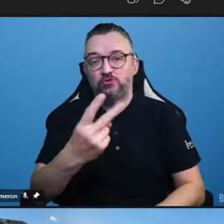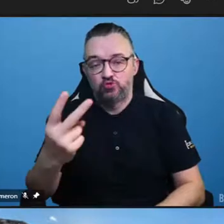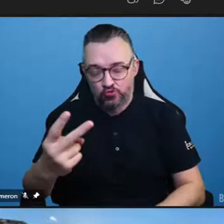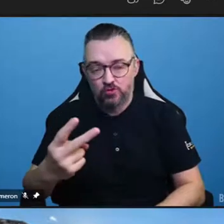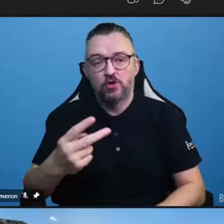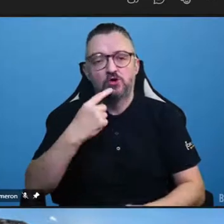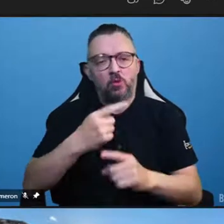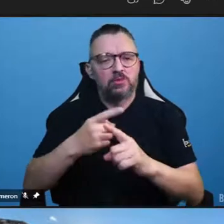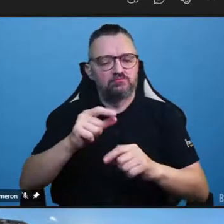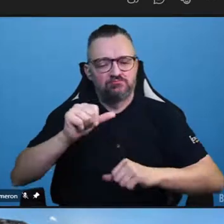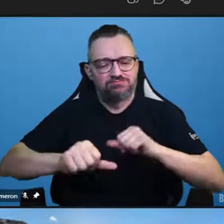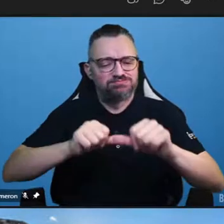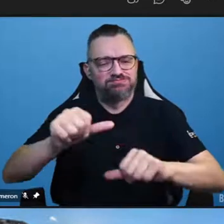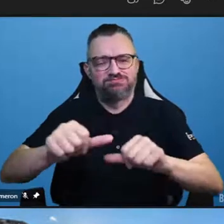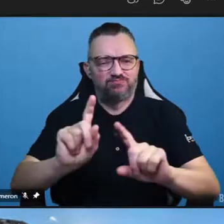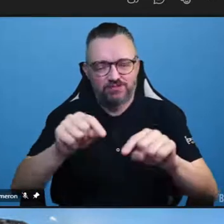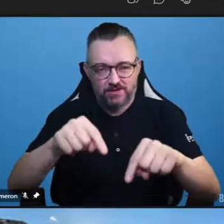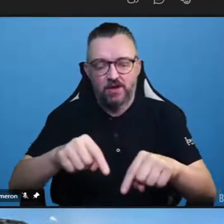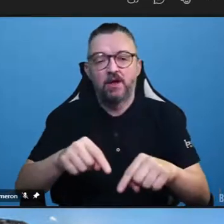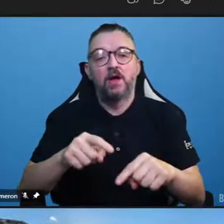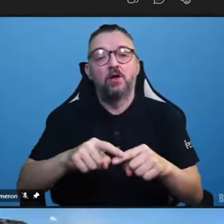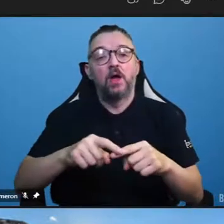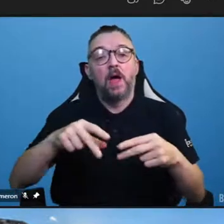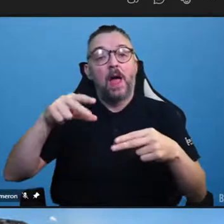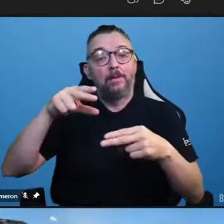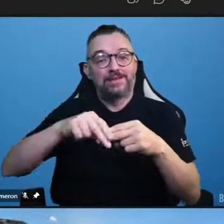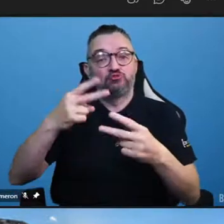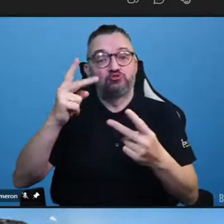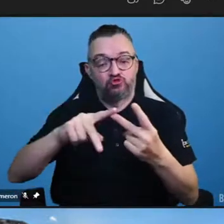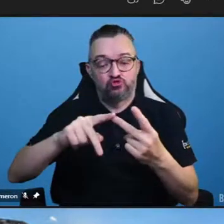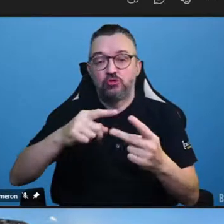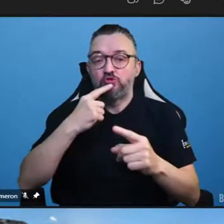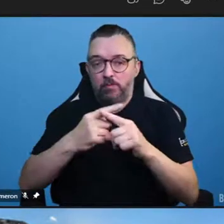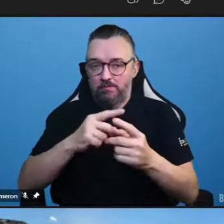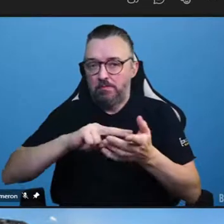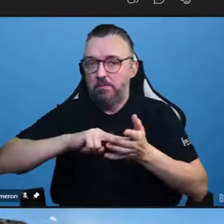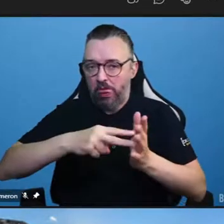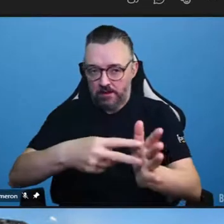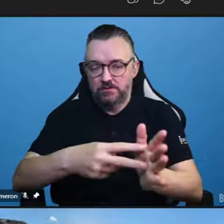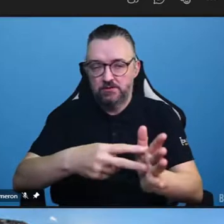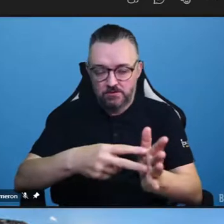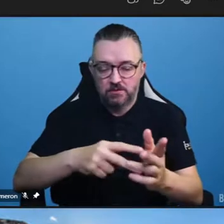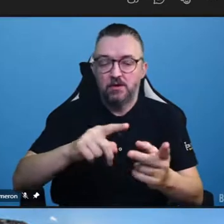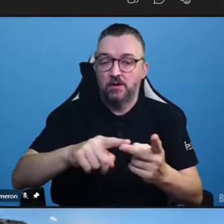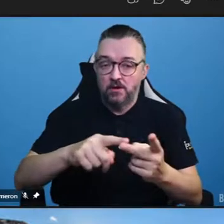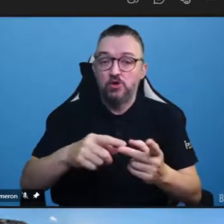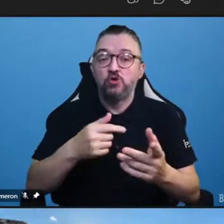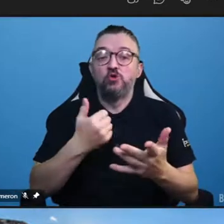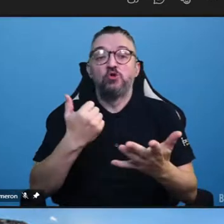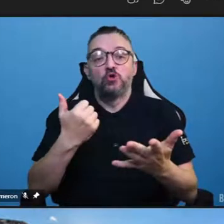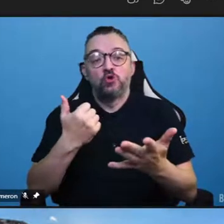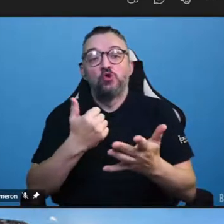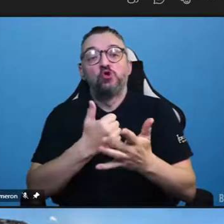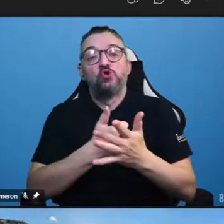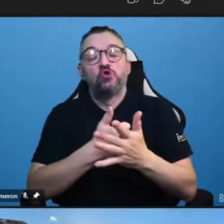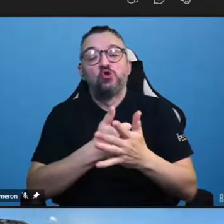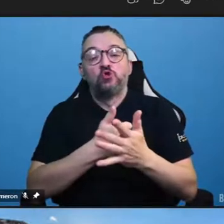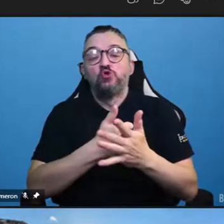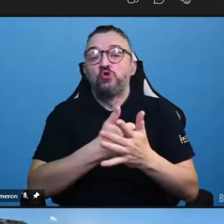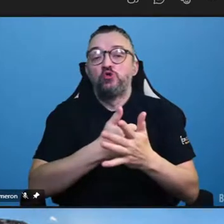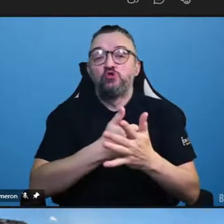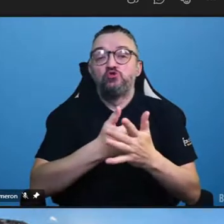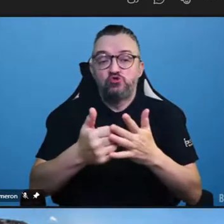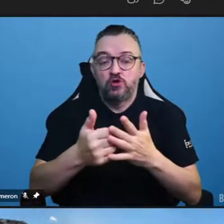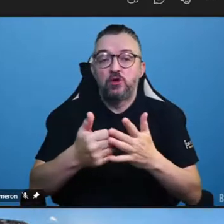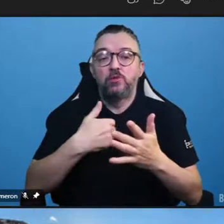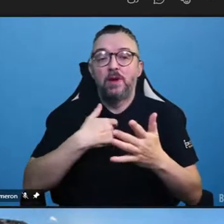progress. As I said, Appendix 2 sets out the plan itself, and as usual, what we've tried to do is provide some additional information.